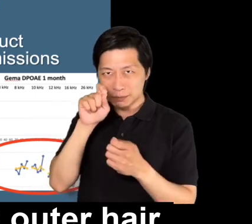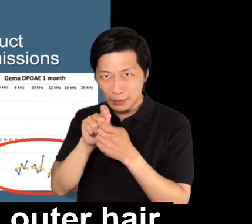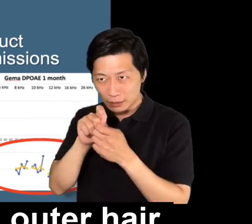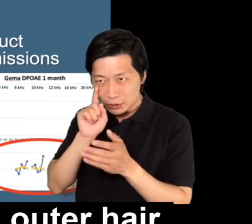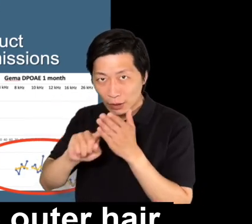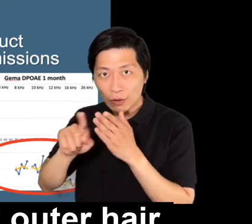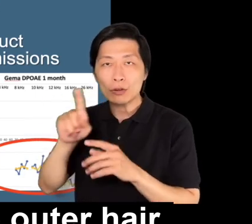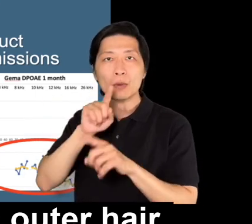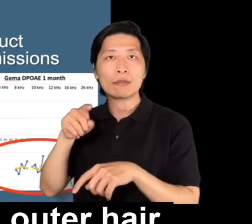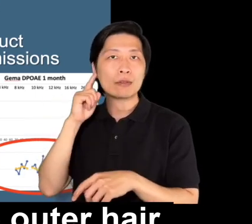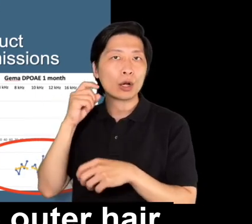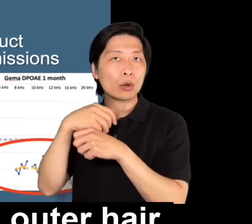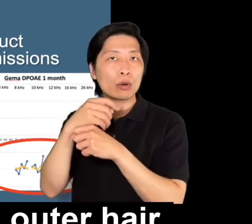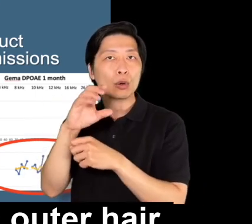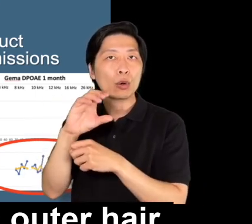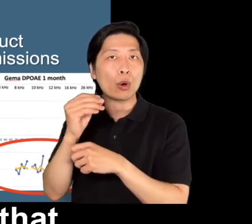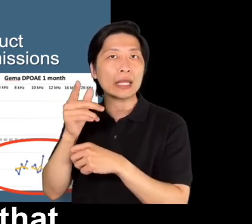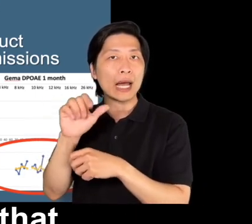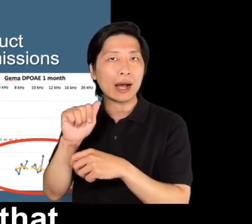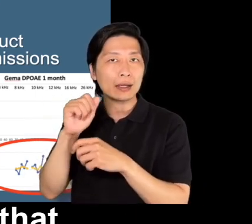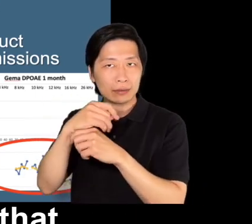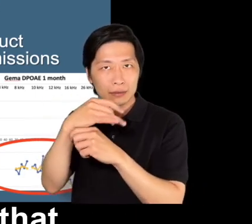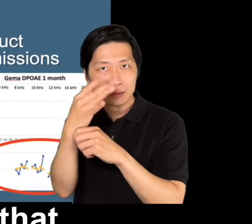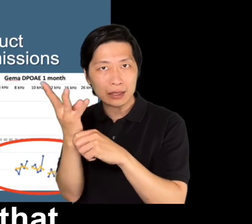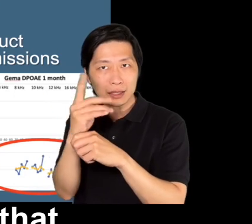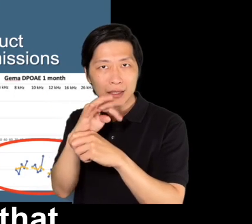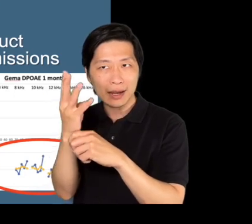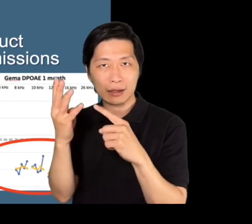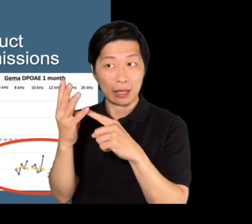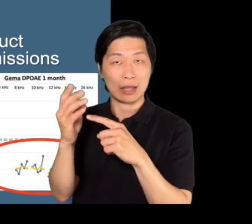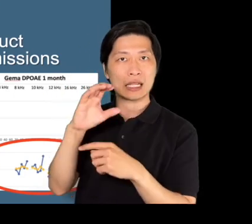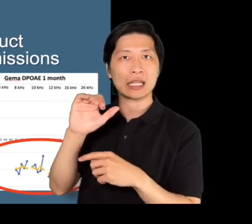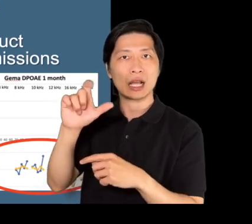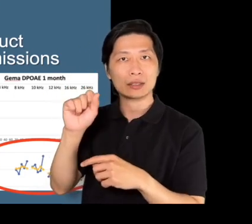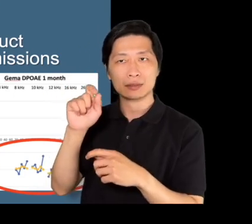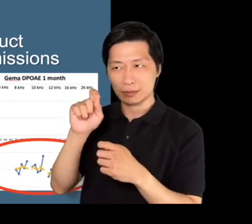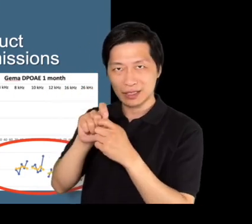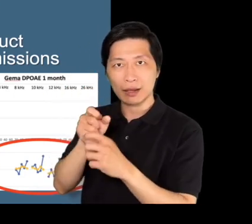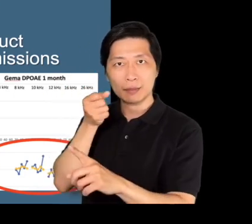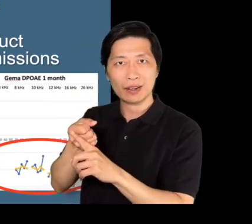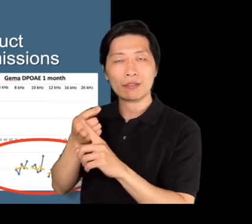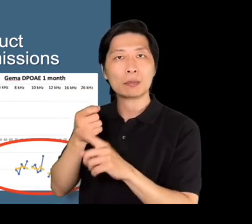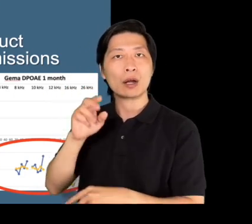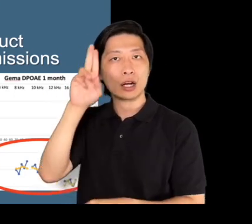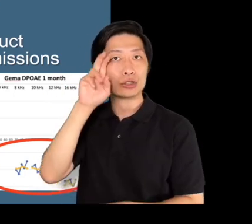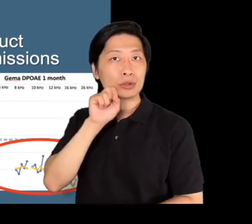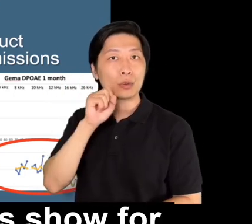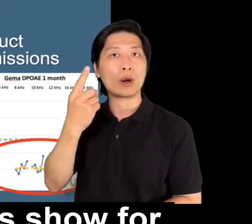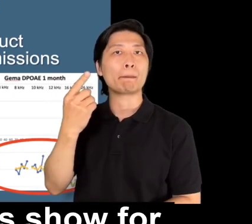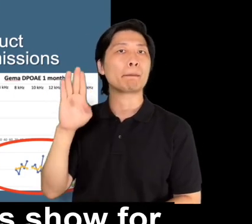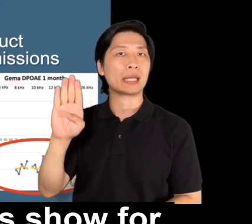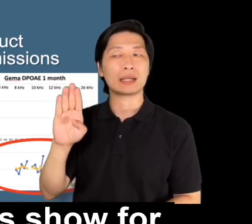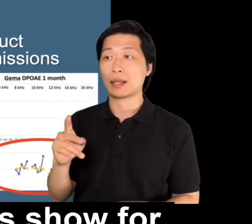specifically affected in Usher 1b. And these blue lines show for different